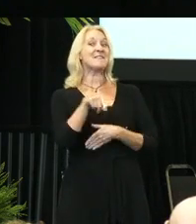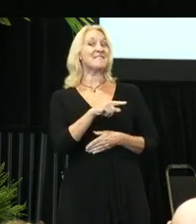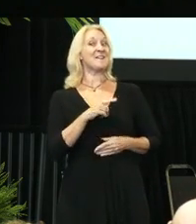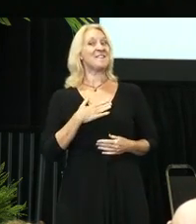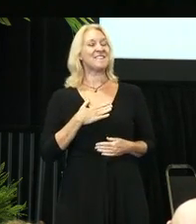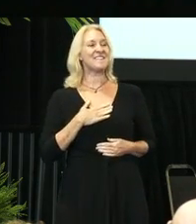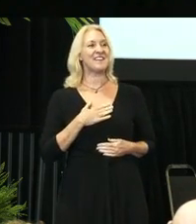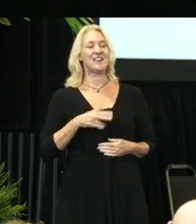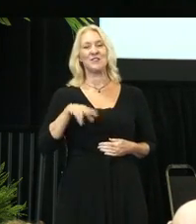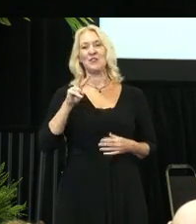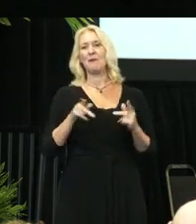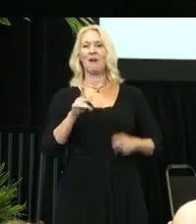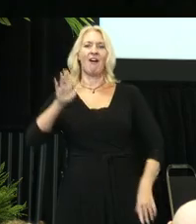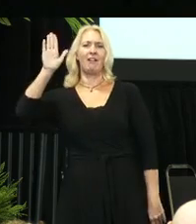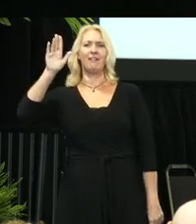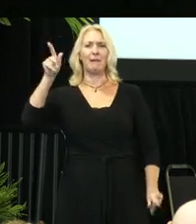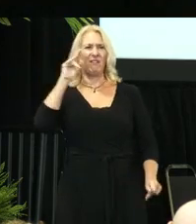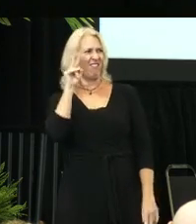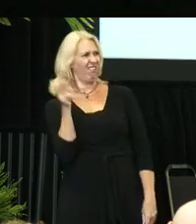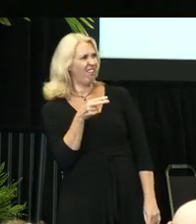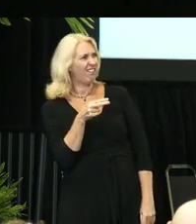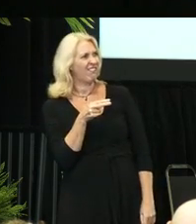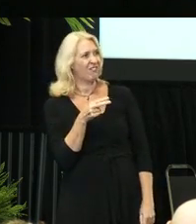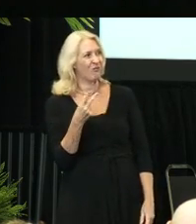And 2 hands go up and everybody glares at them.